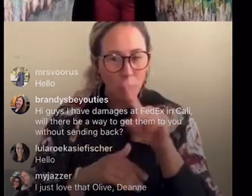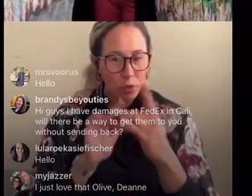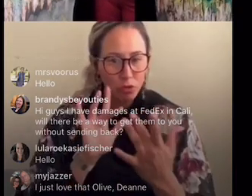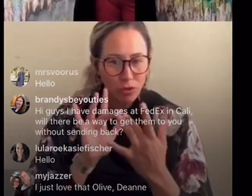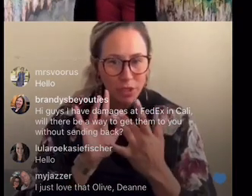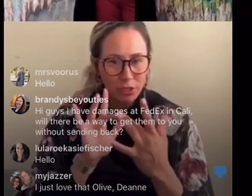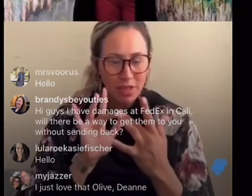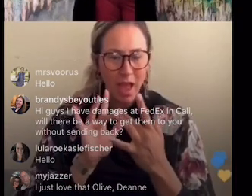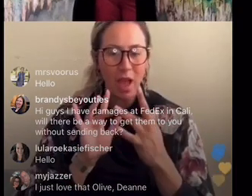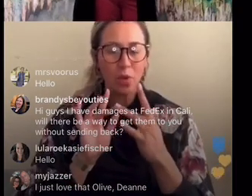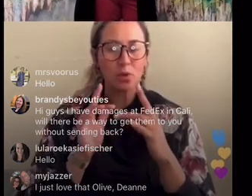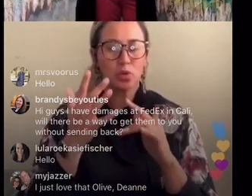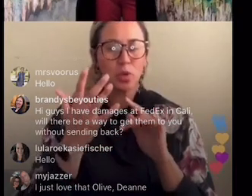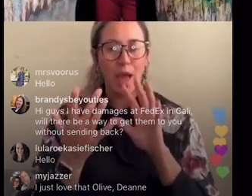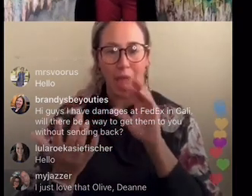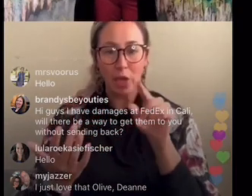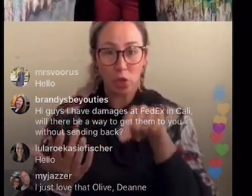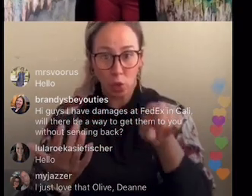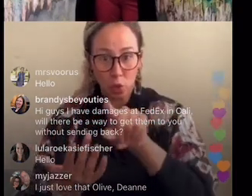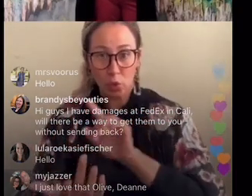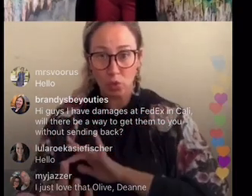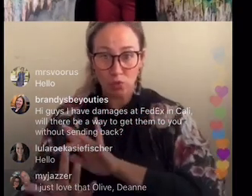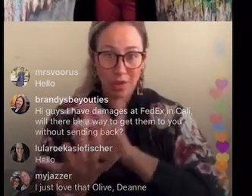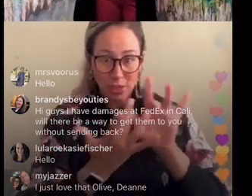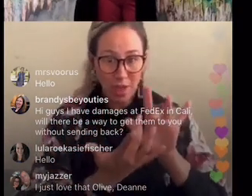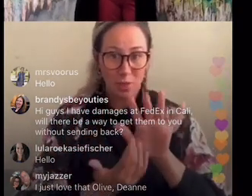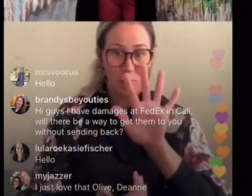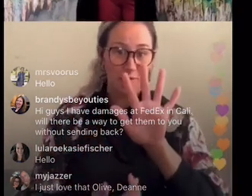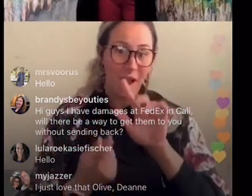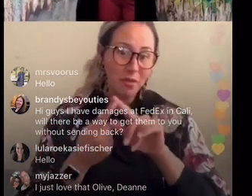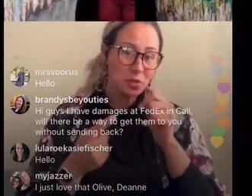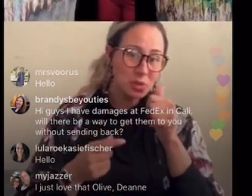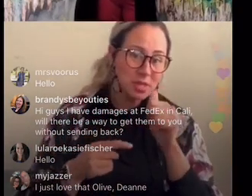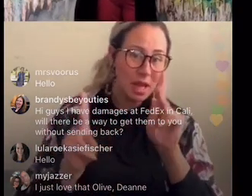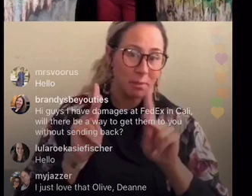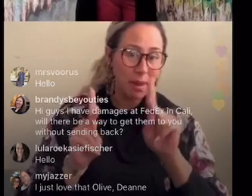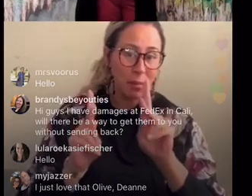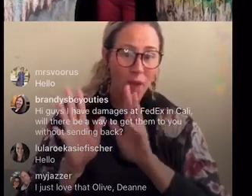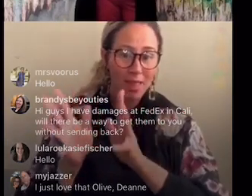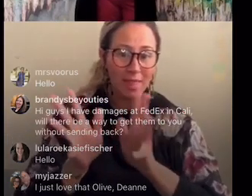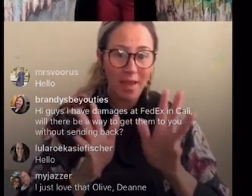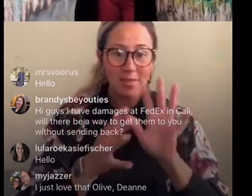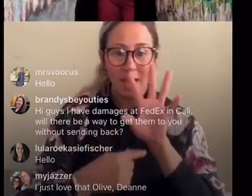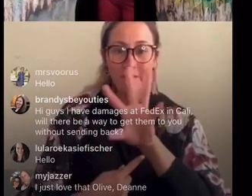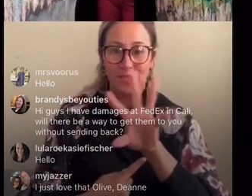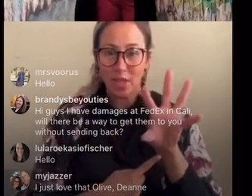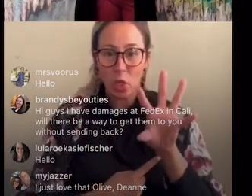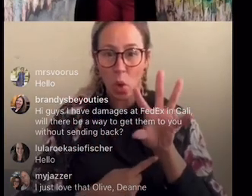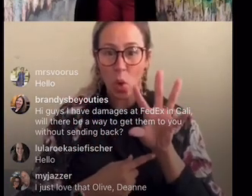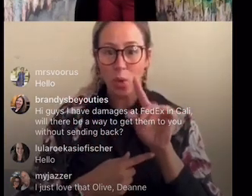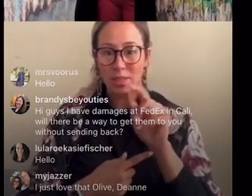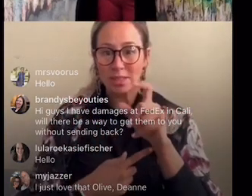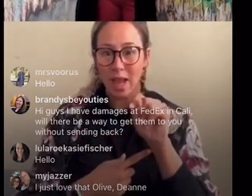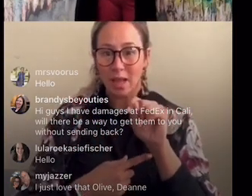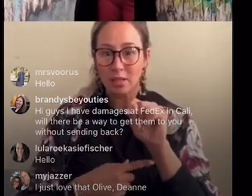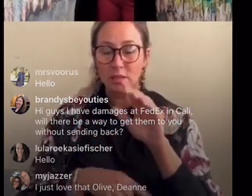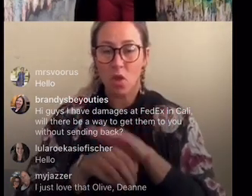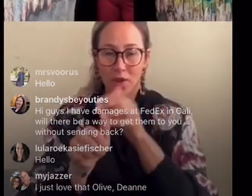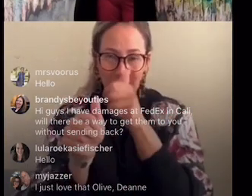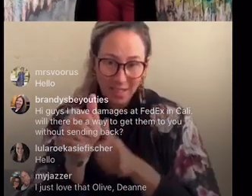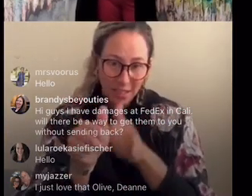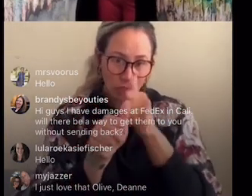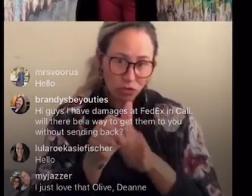to 5 to 10 people and left a video text on each